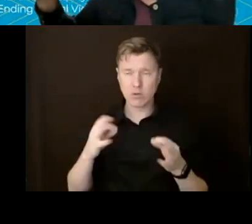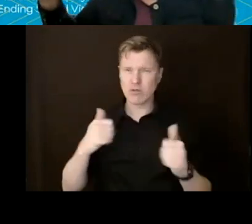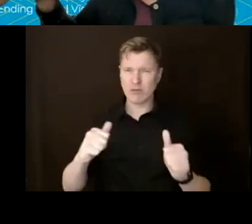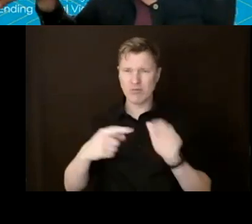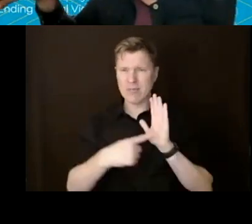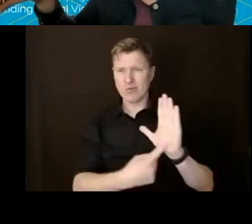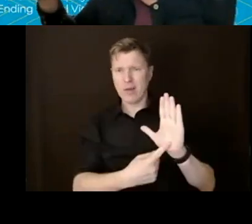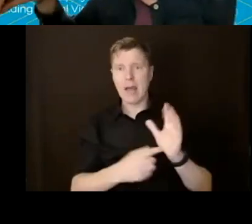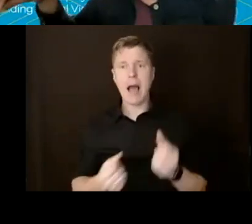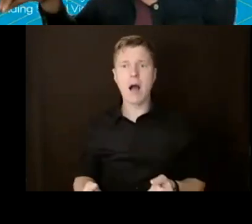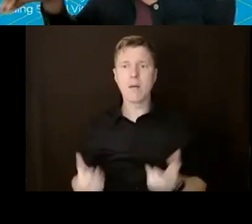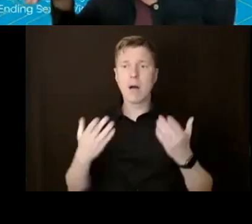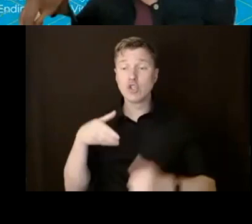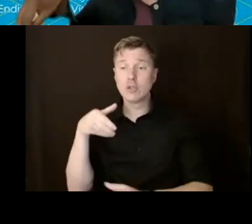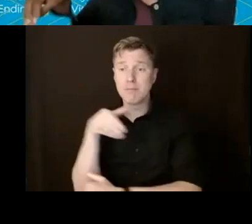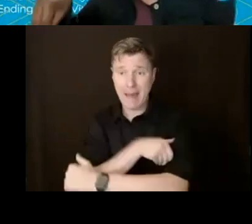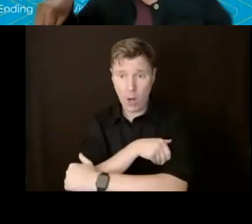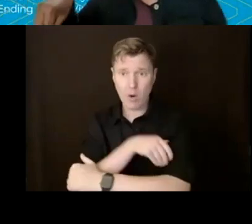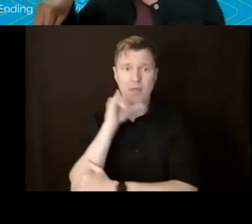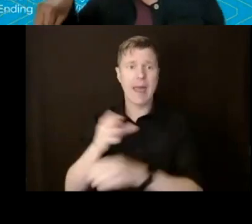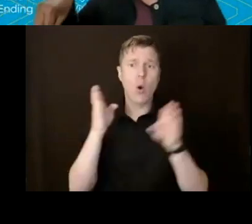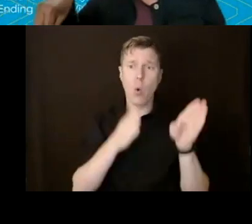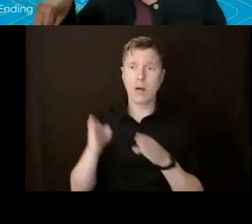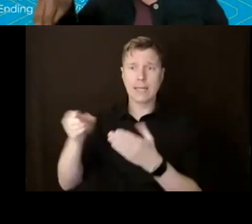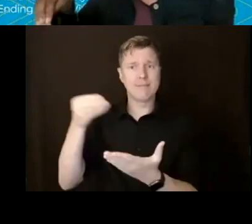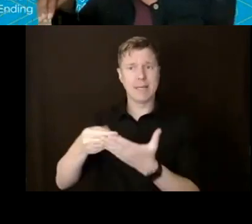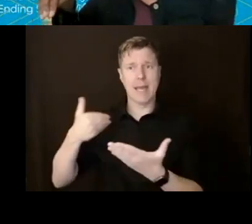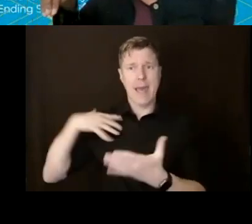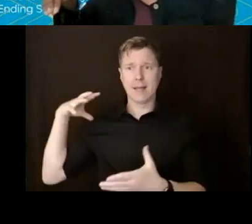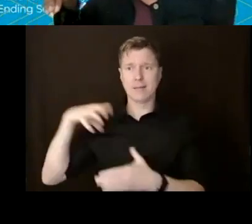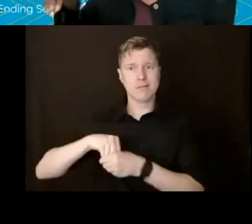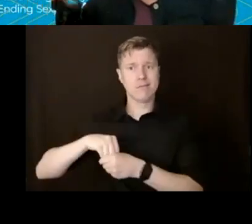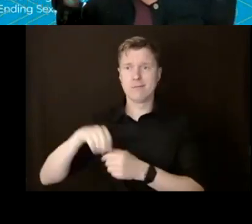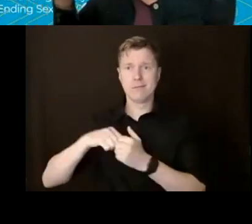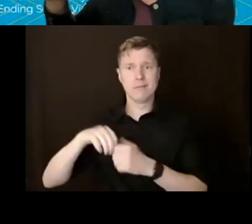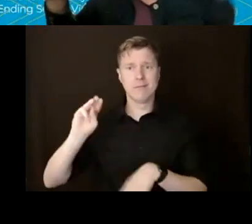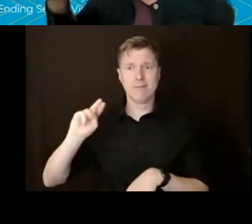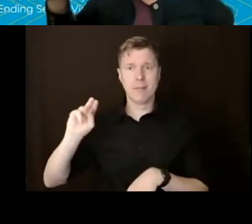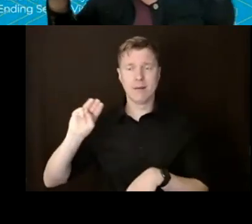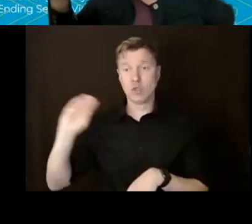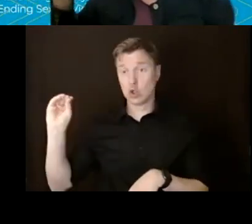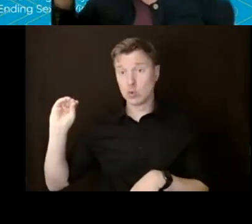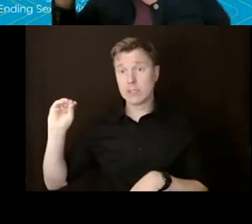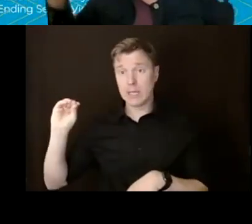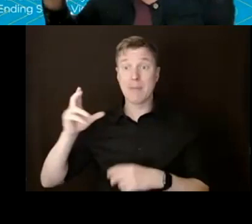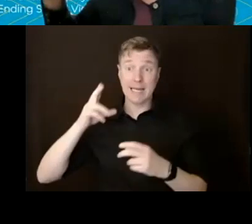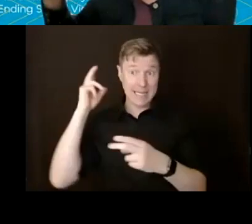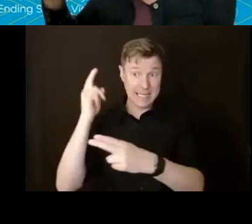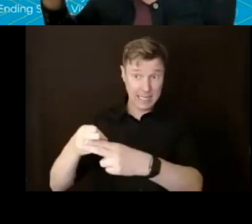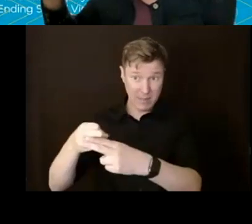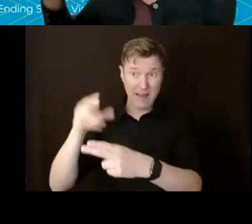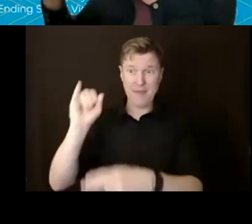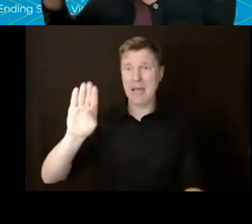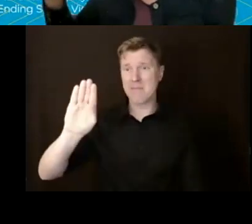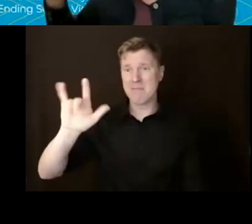much power organized money has in the state of Missouri. And by naming this billionaire in